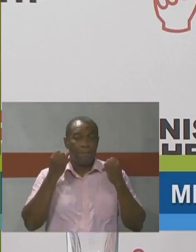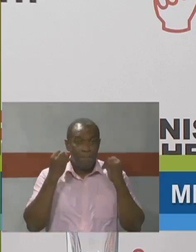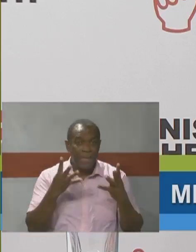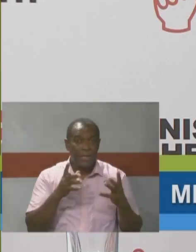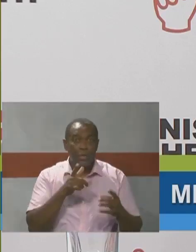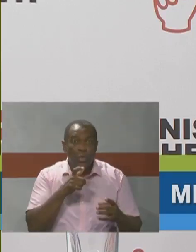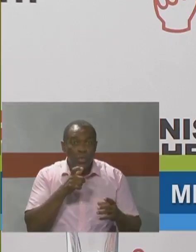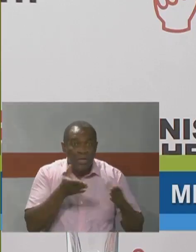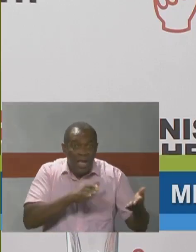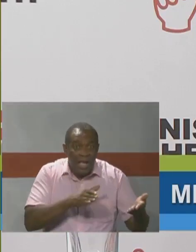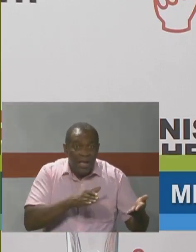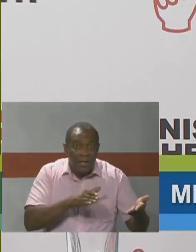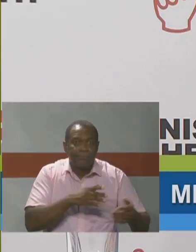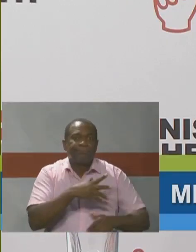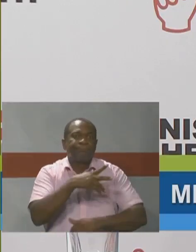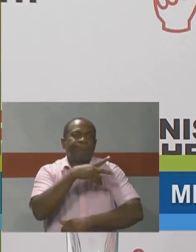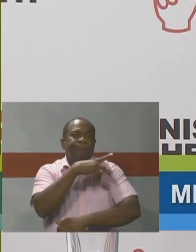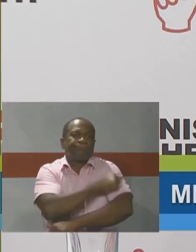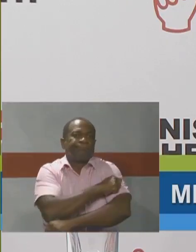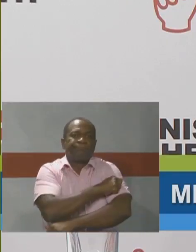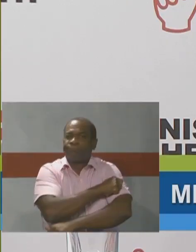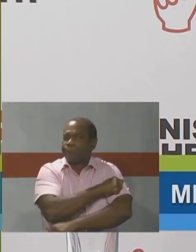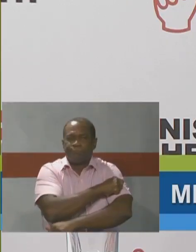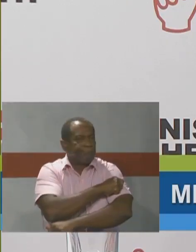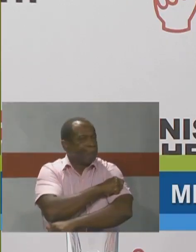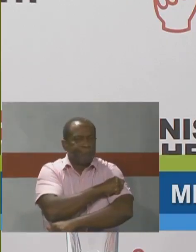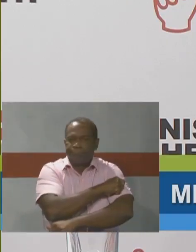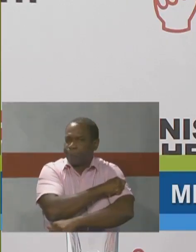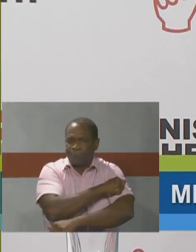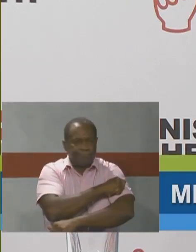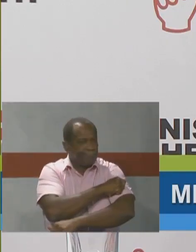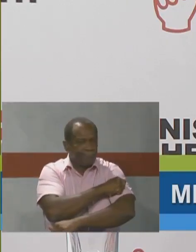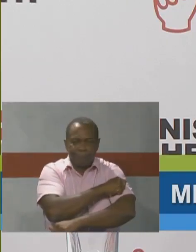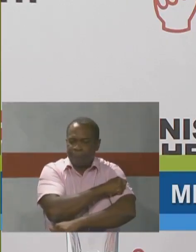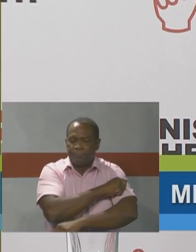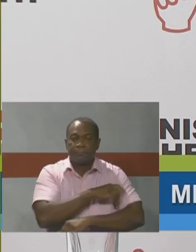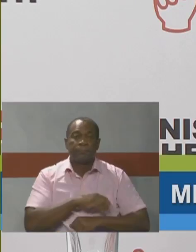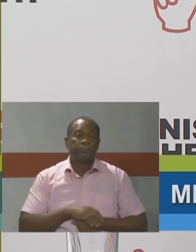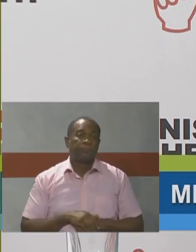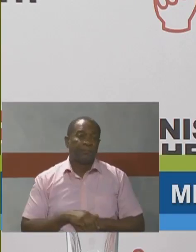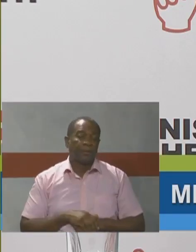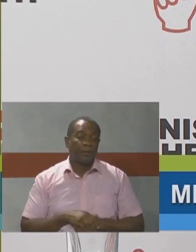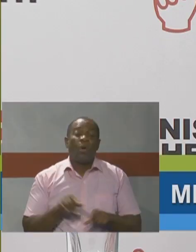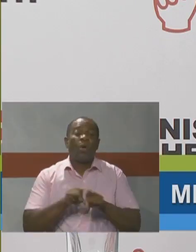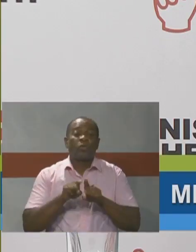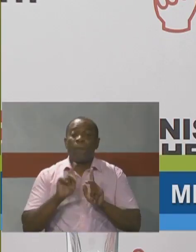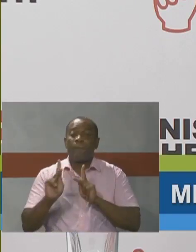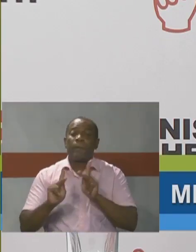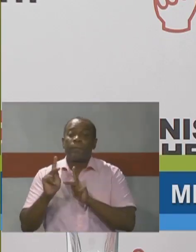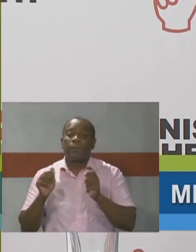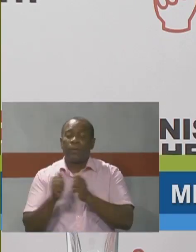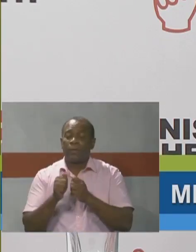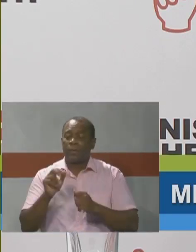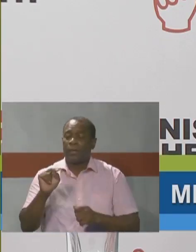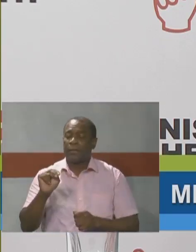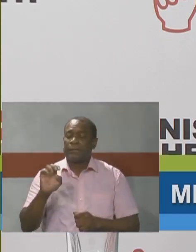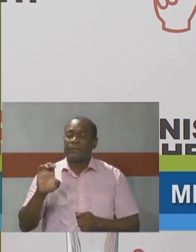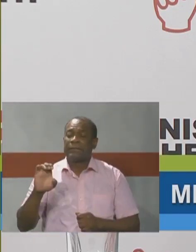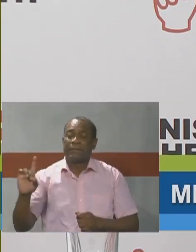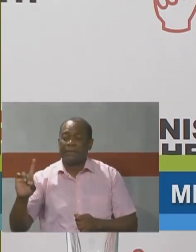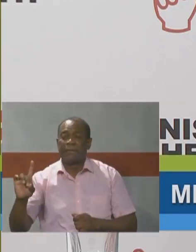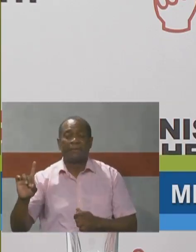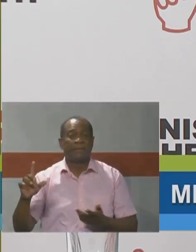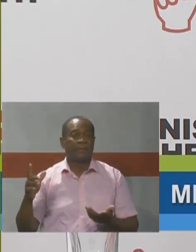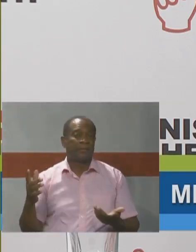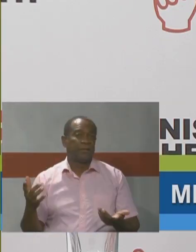unvaccinated with NCDs, are still dying. Those are 7 families plunged into mourning every day. That is